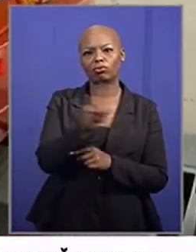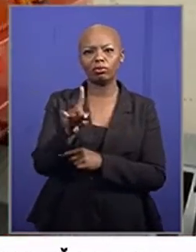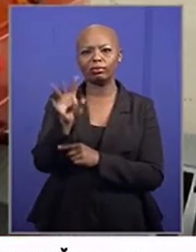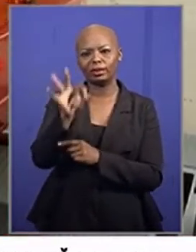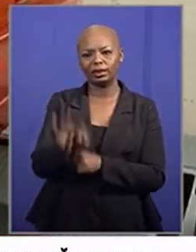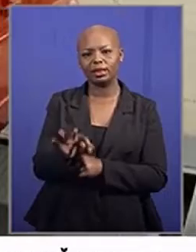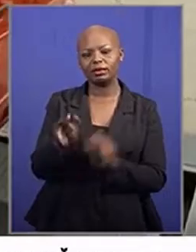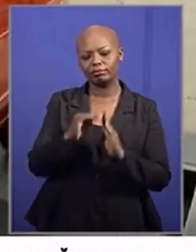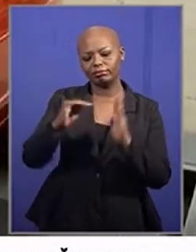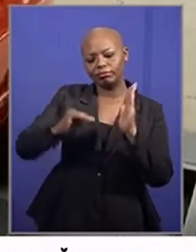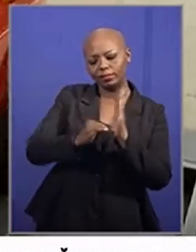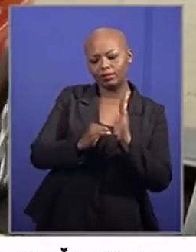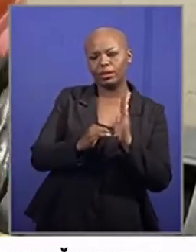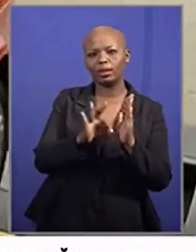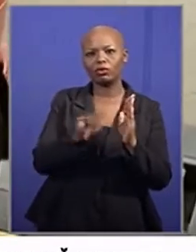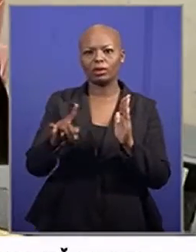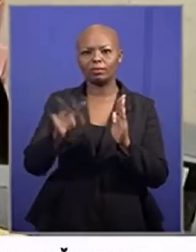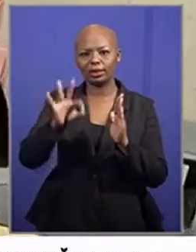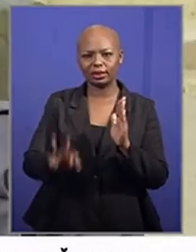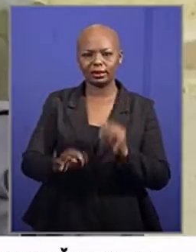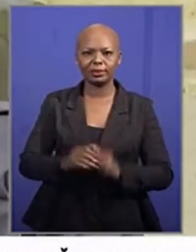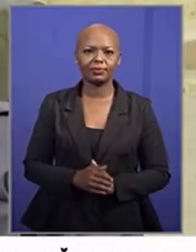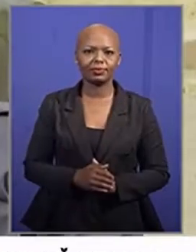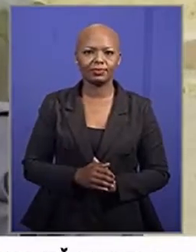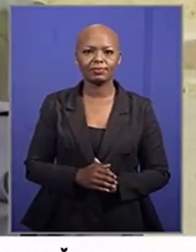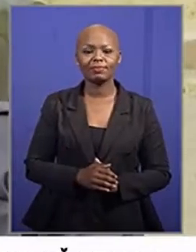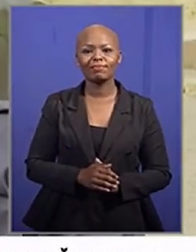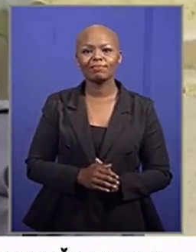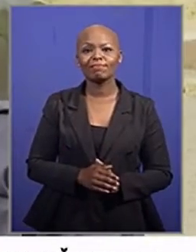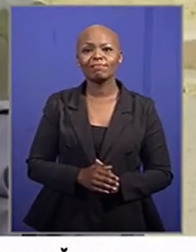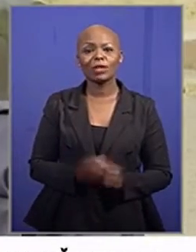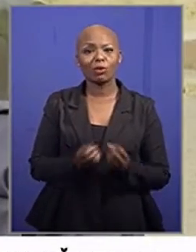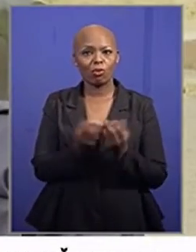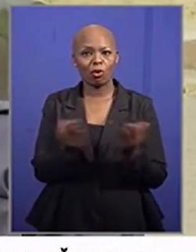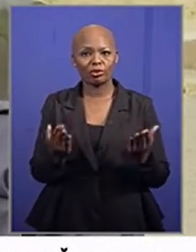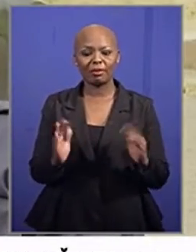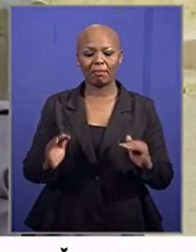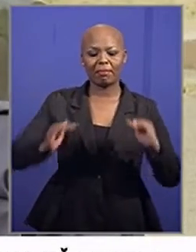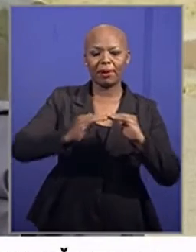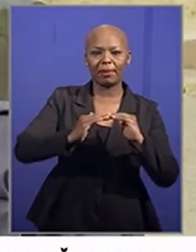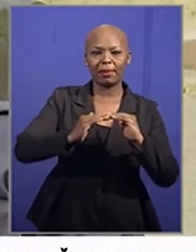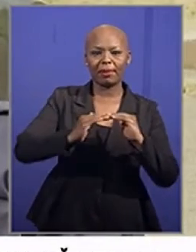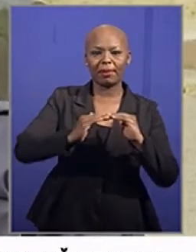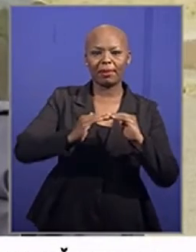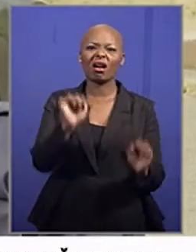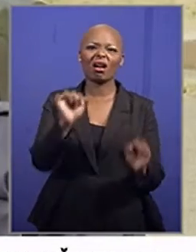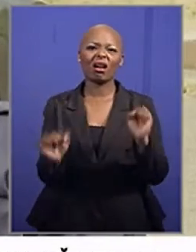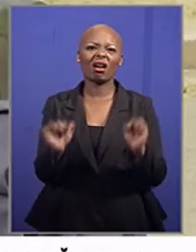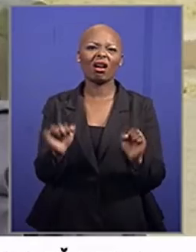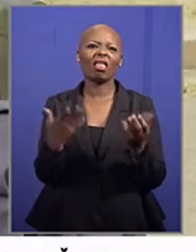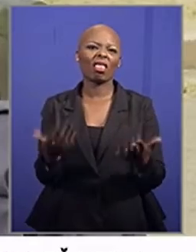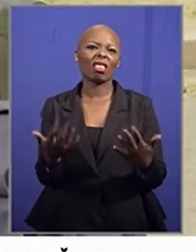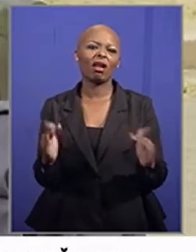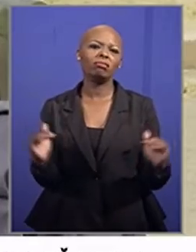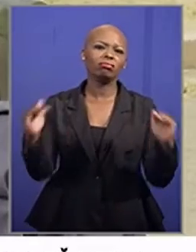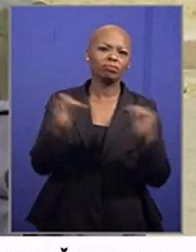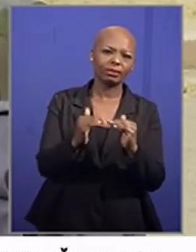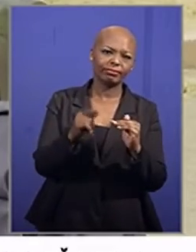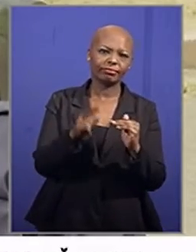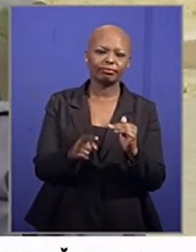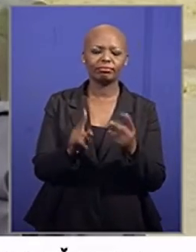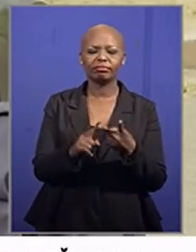di le 31. Most fatal crashes involved light motor vehicle, followed by